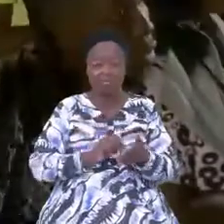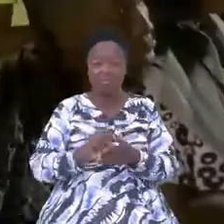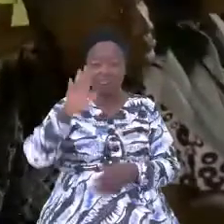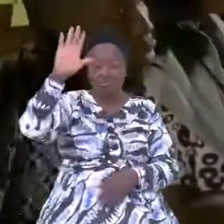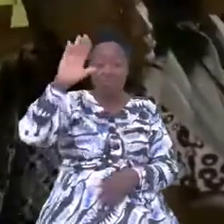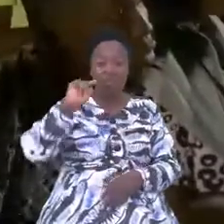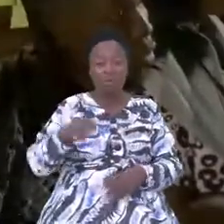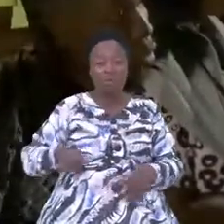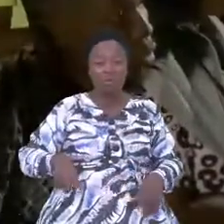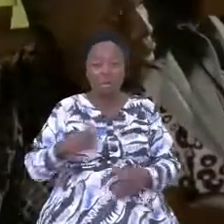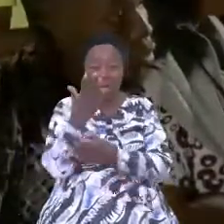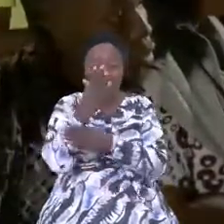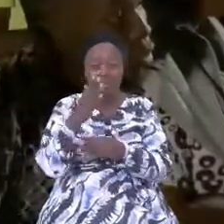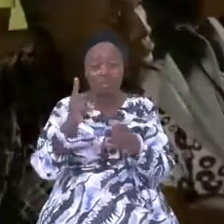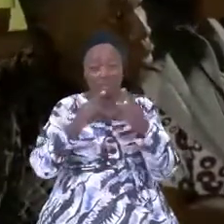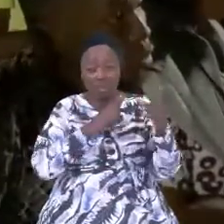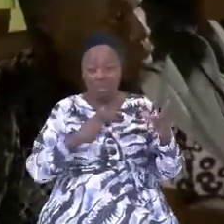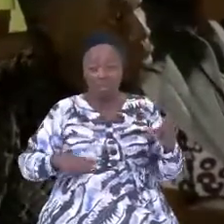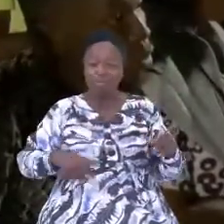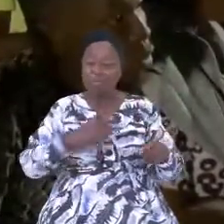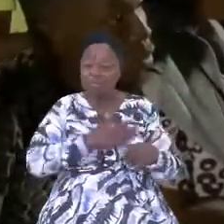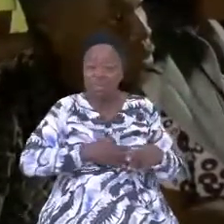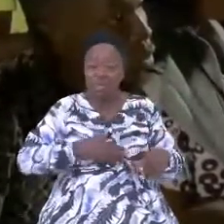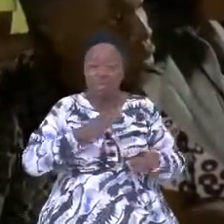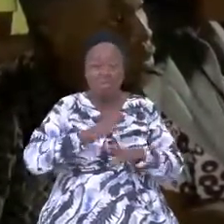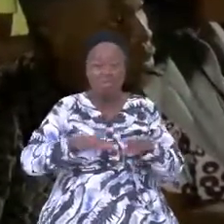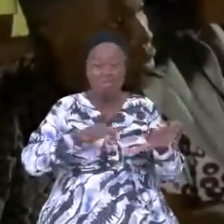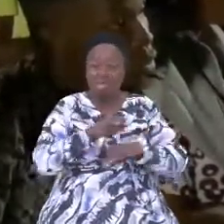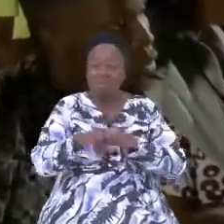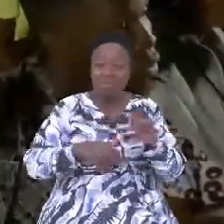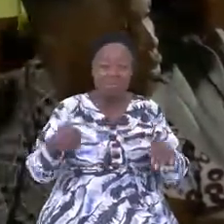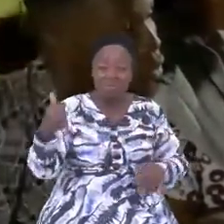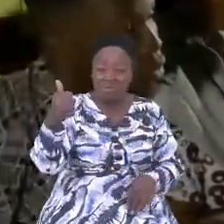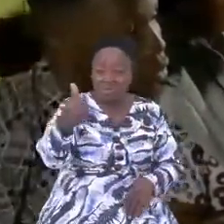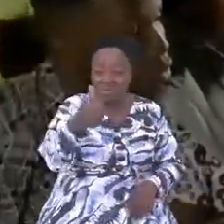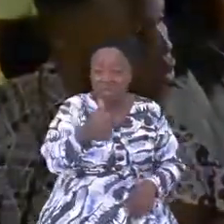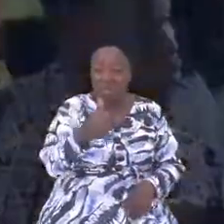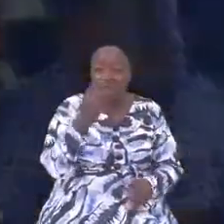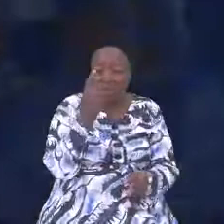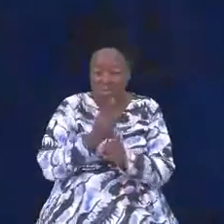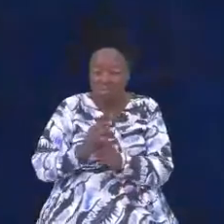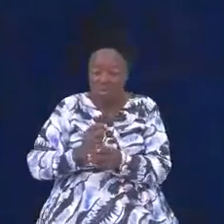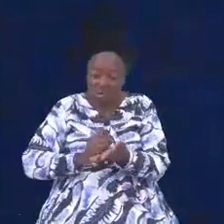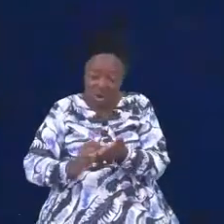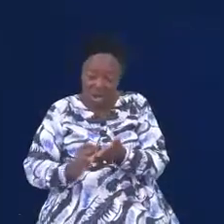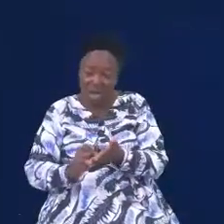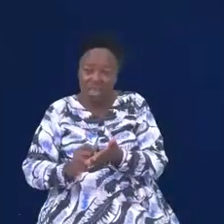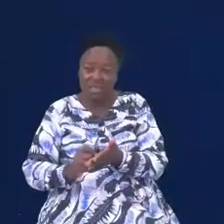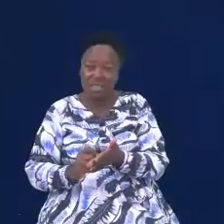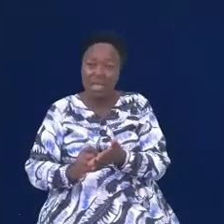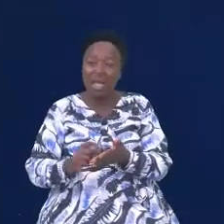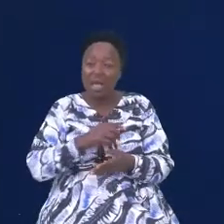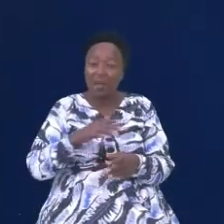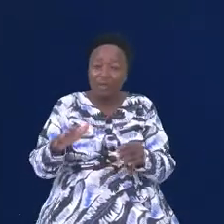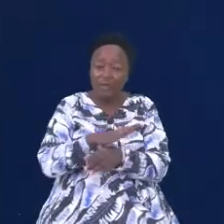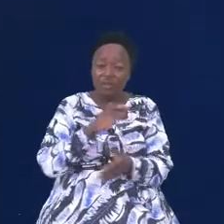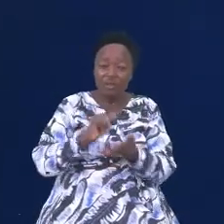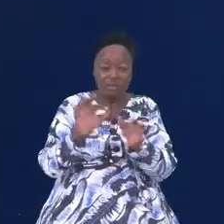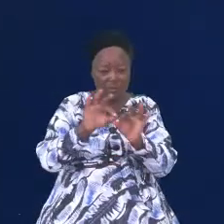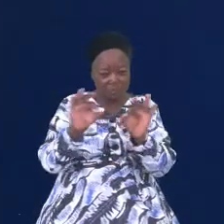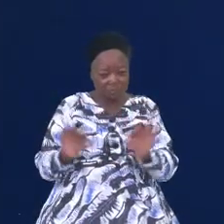have turned over your life to the Lord. It's a new beginning, a glorious